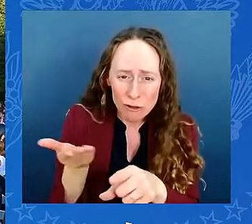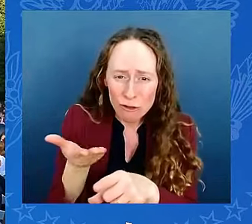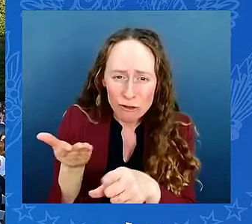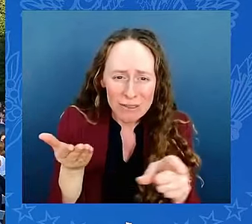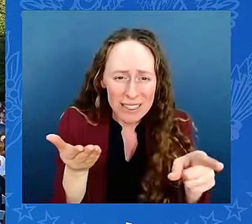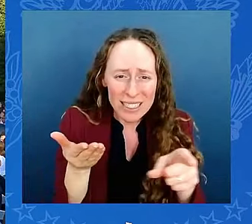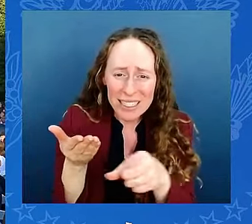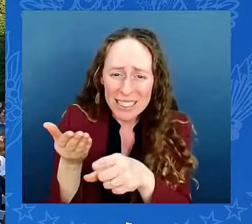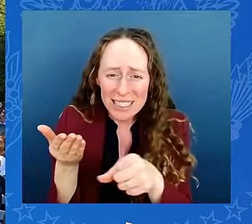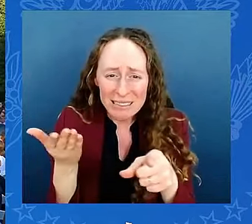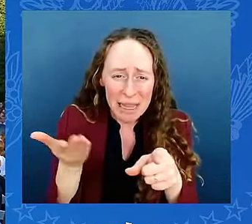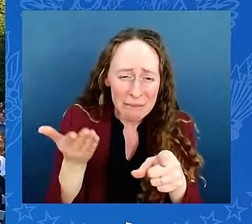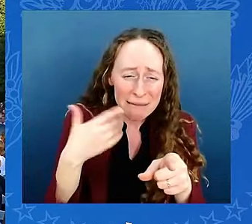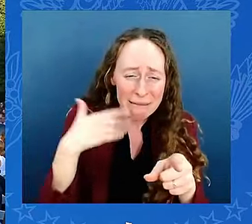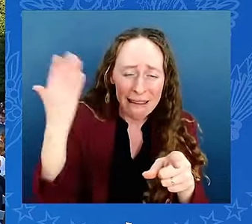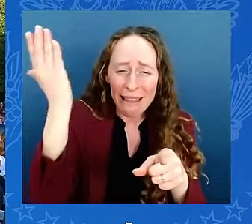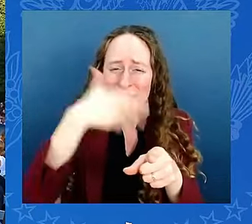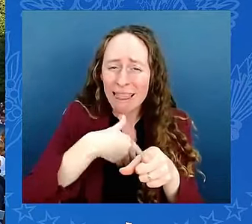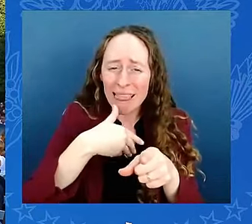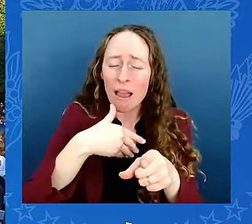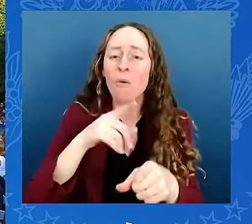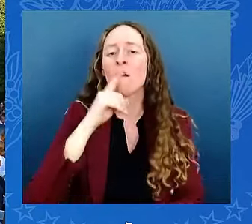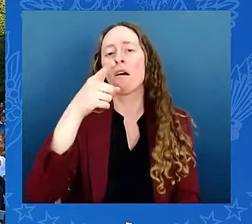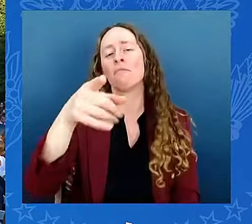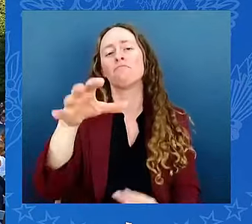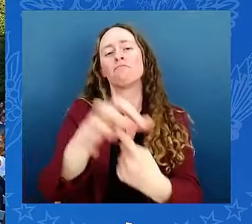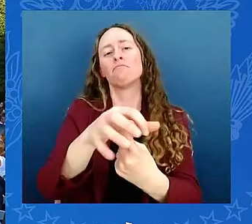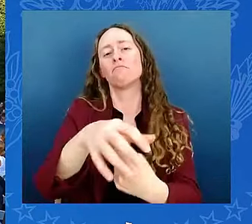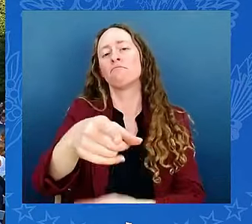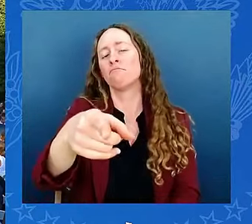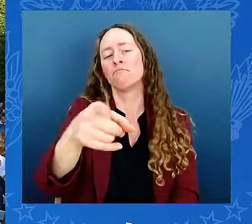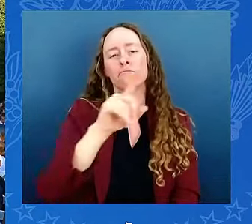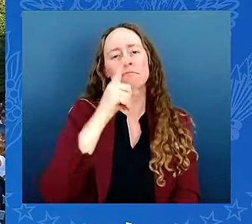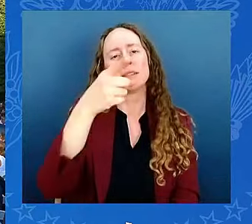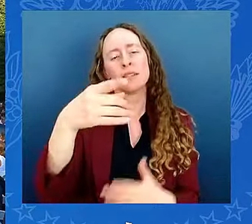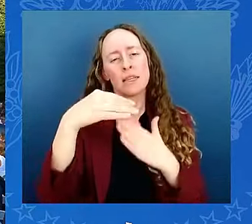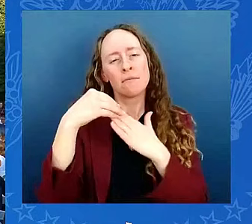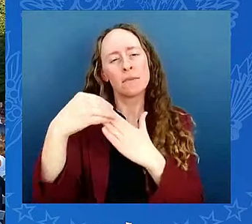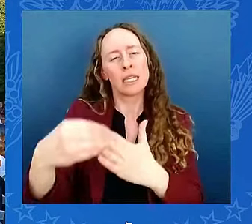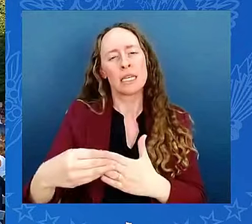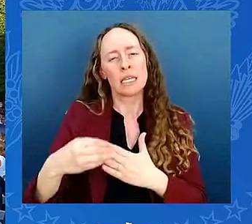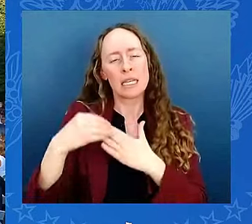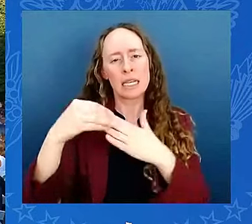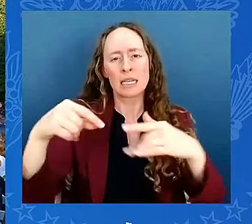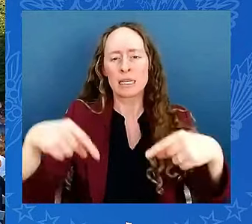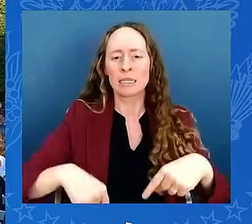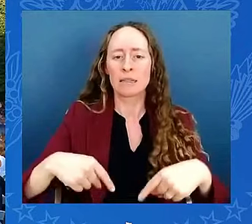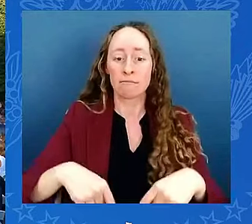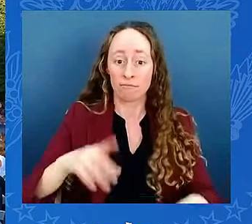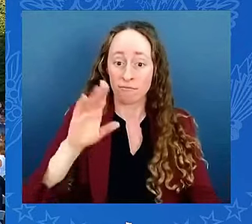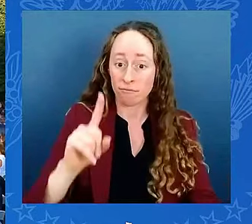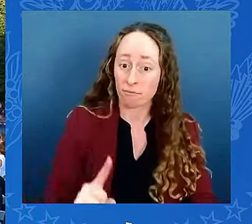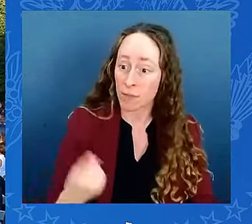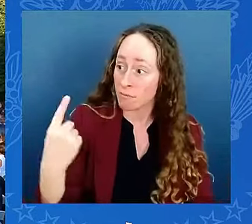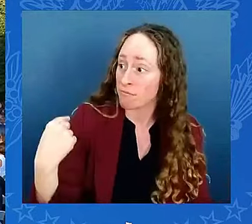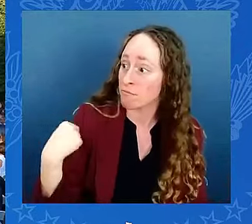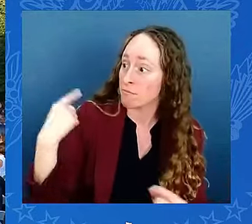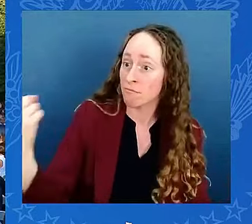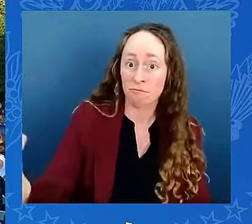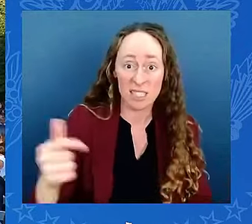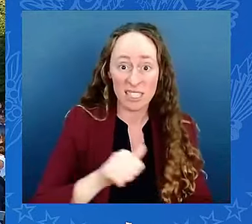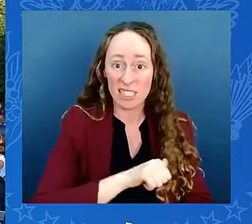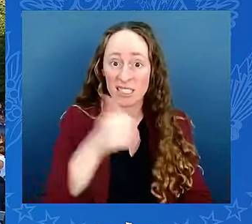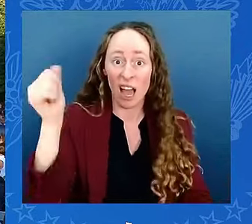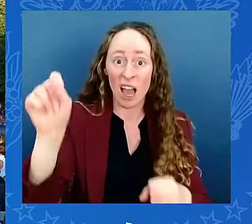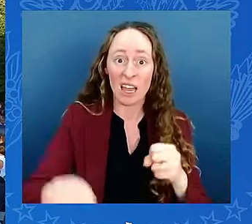Jackie's leadership, this has made a big difference. For the first time in nearly a decade, the rates of sexual assault and harassment within